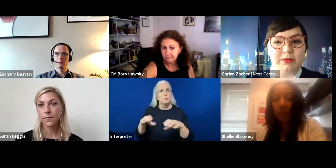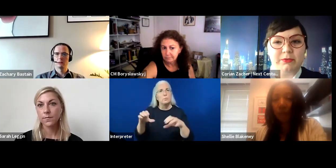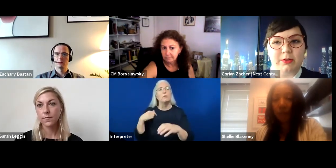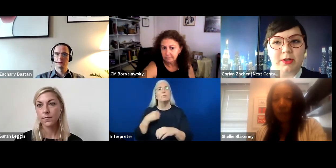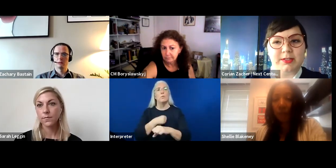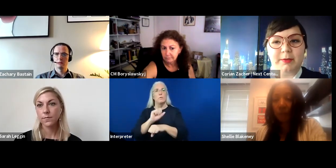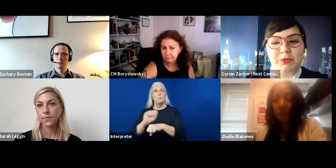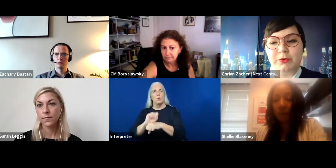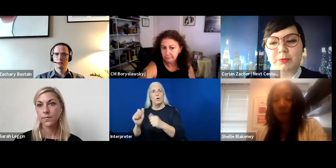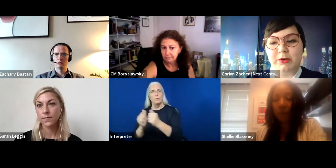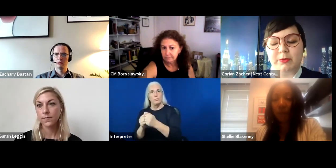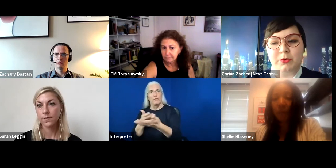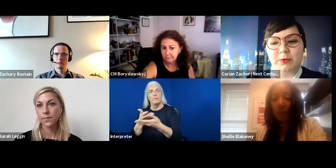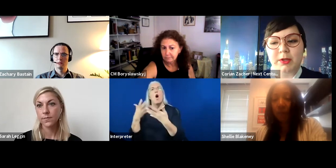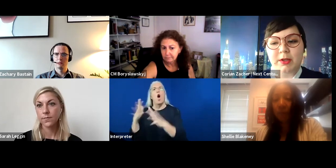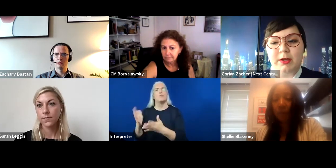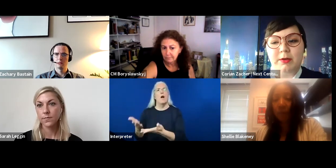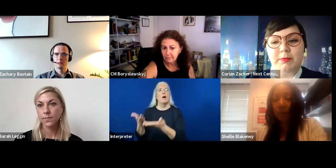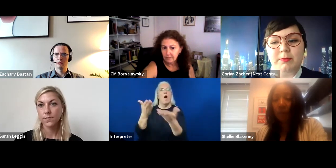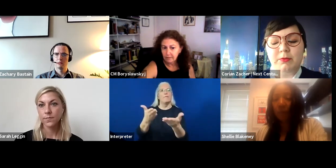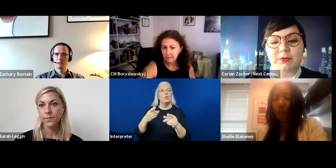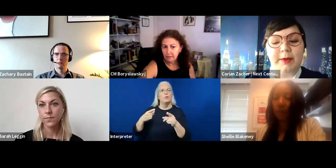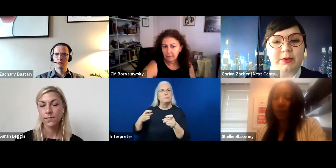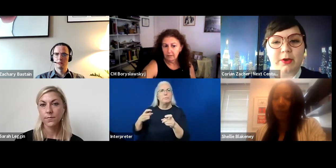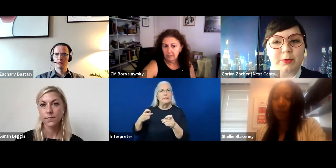gigabit speeds for a long time through municipal